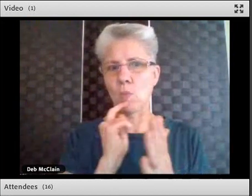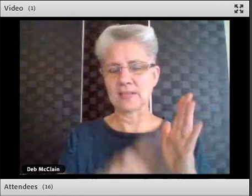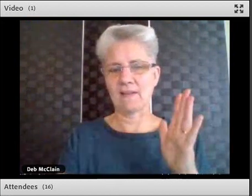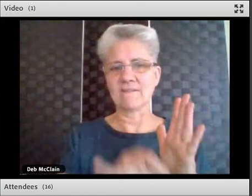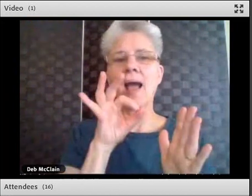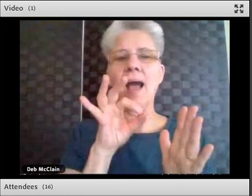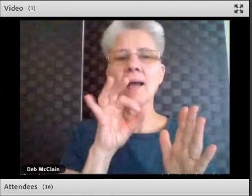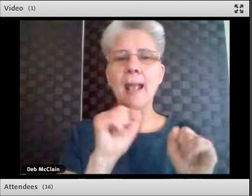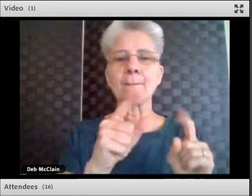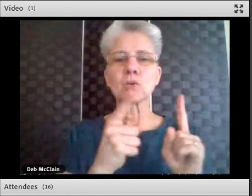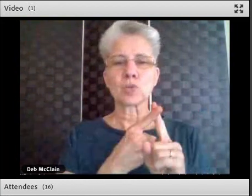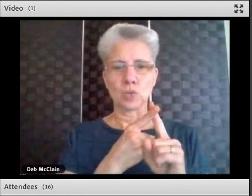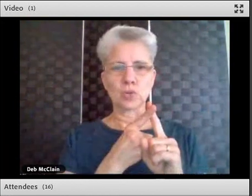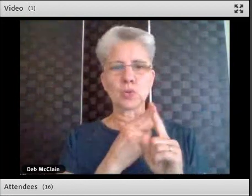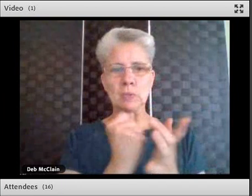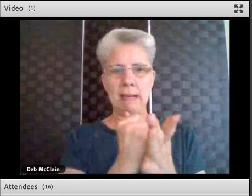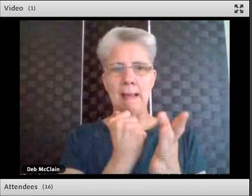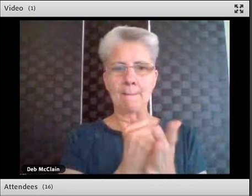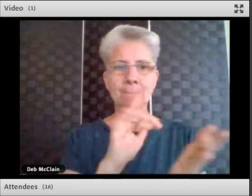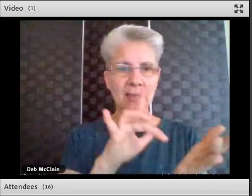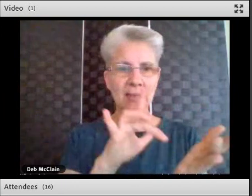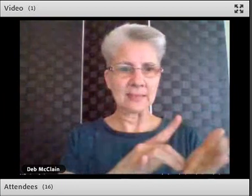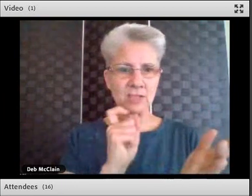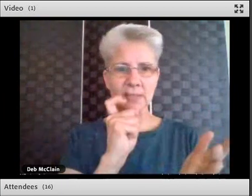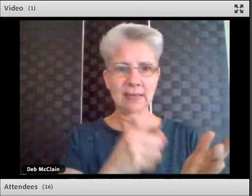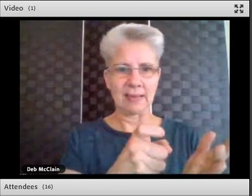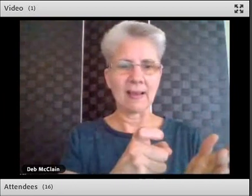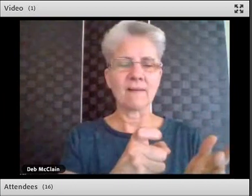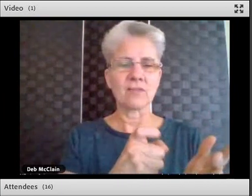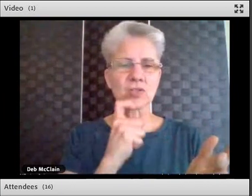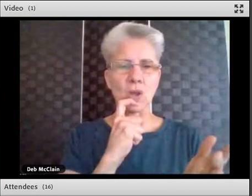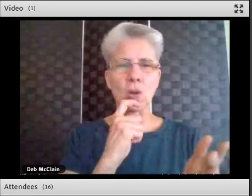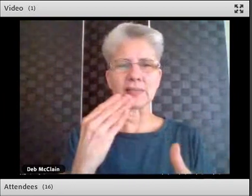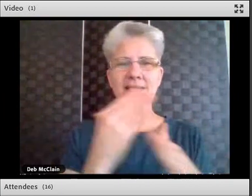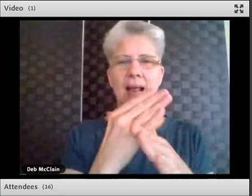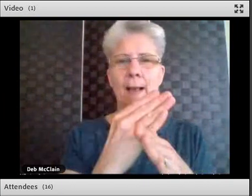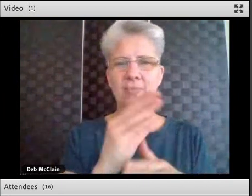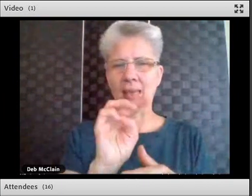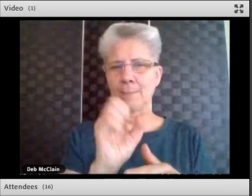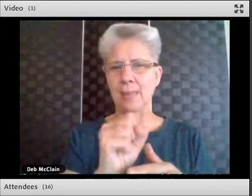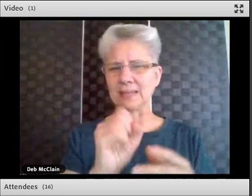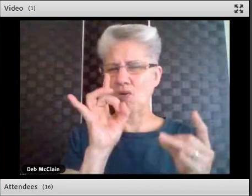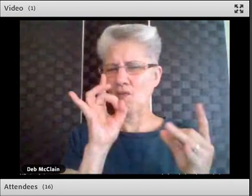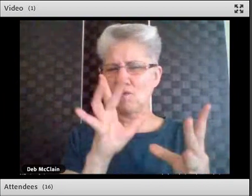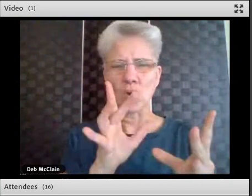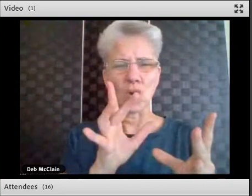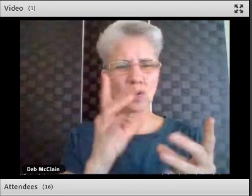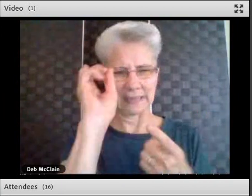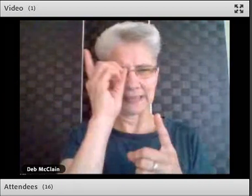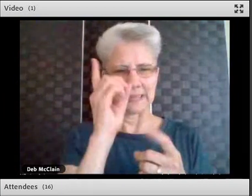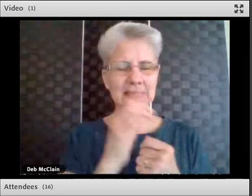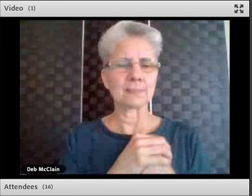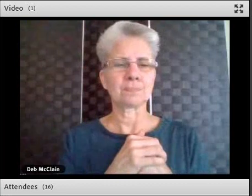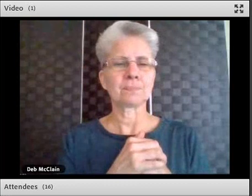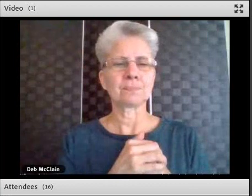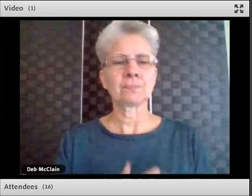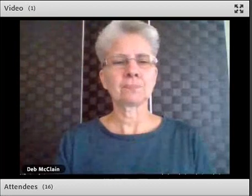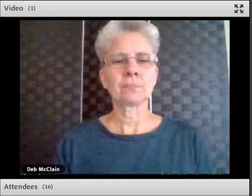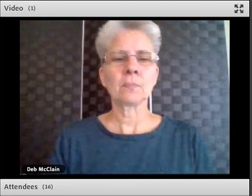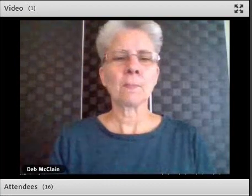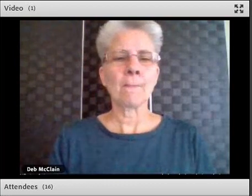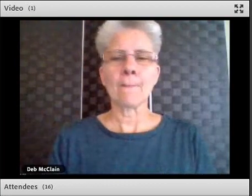found and able to be implemented to ditch this awful disease, this awful disability.